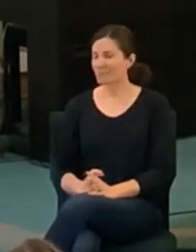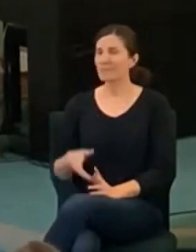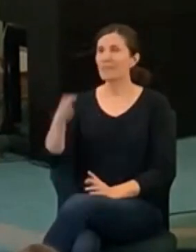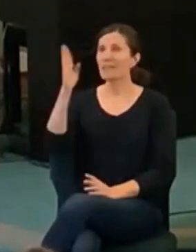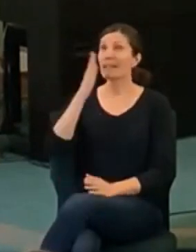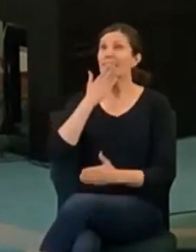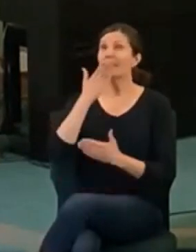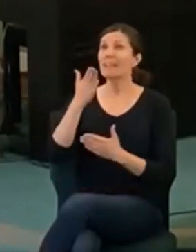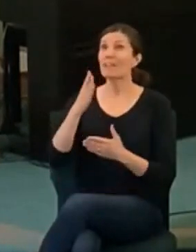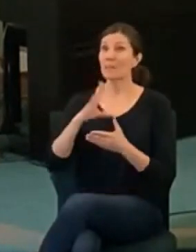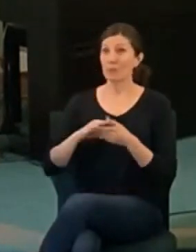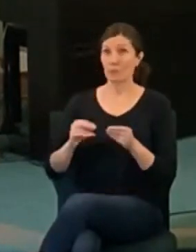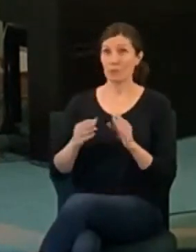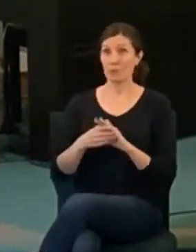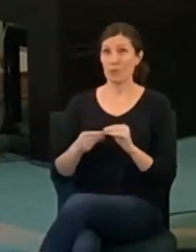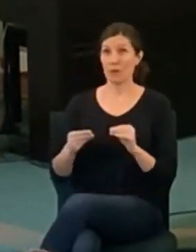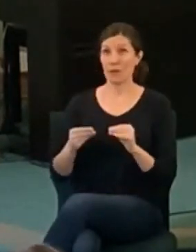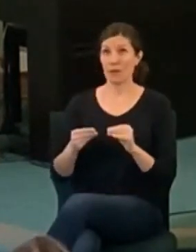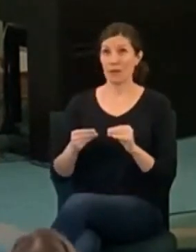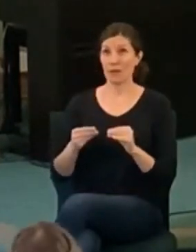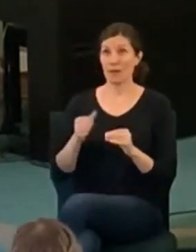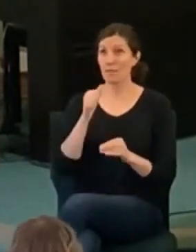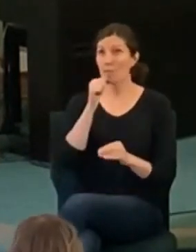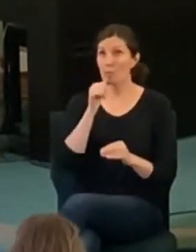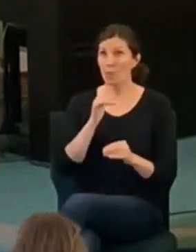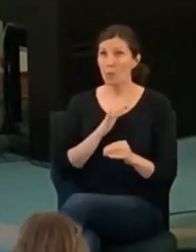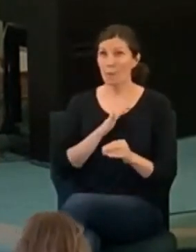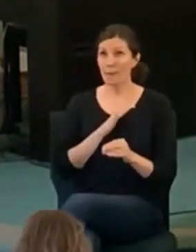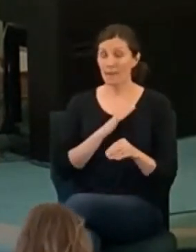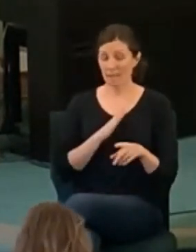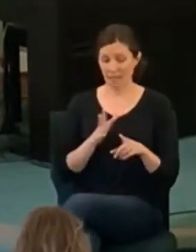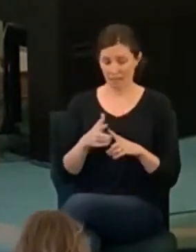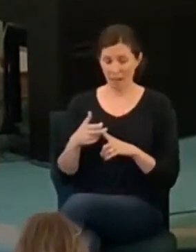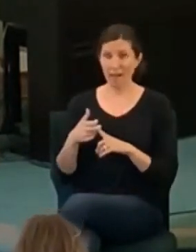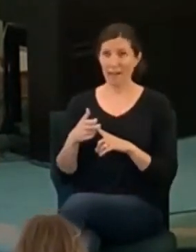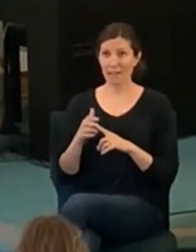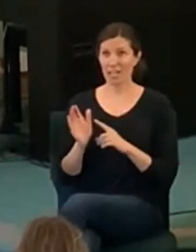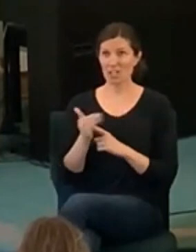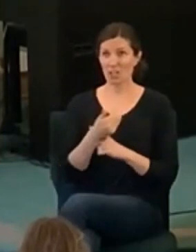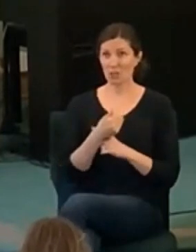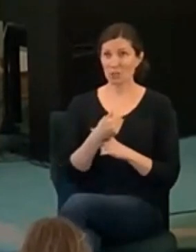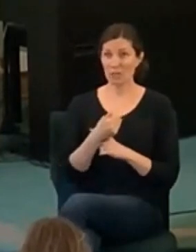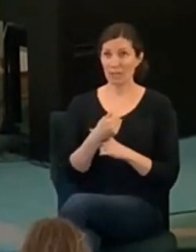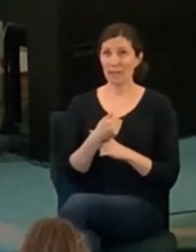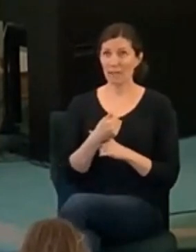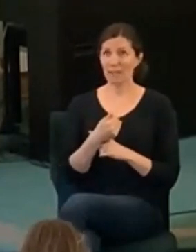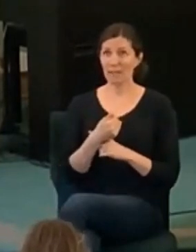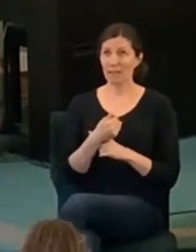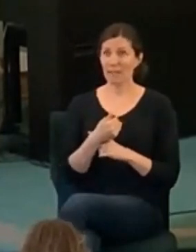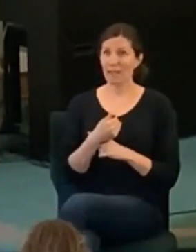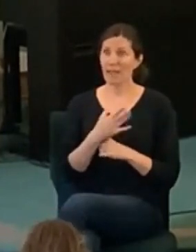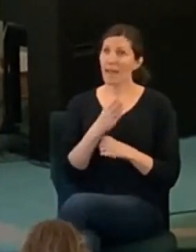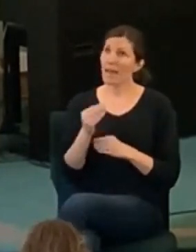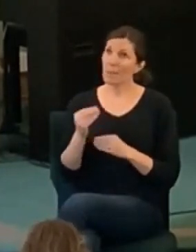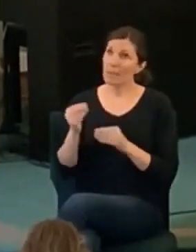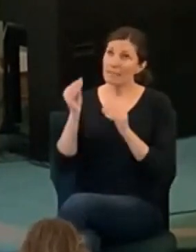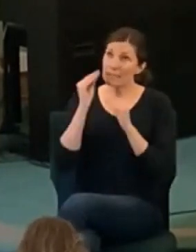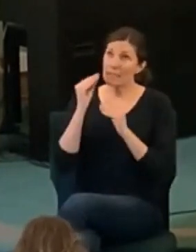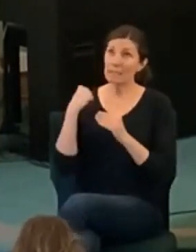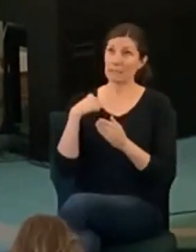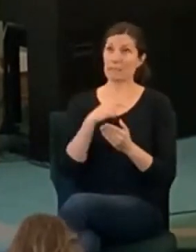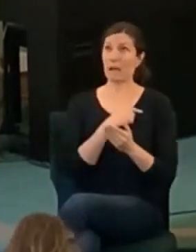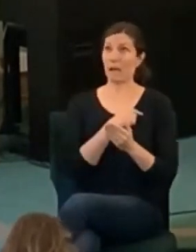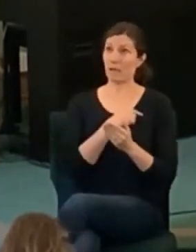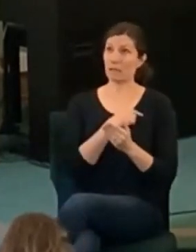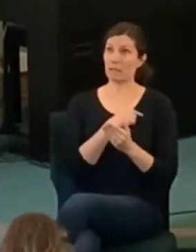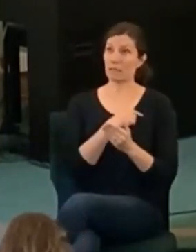around folks just like Brian Head Welch had someone wrap their arms around him